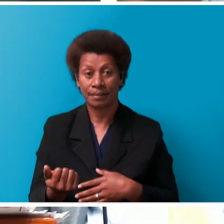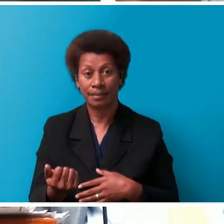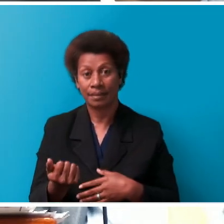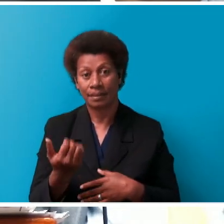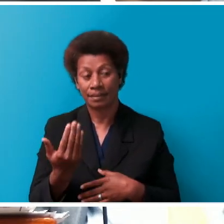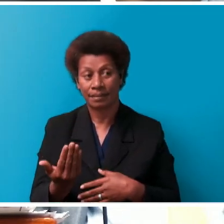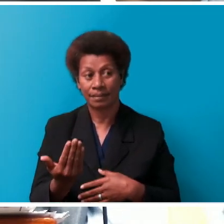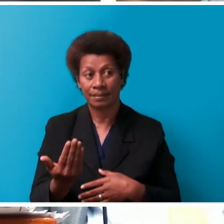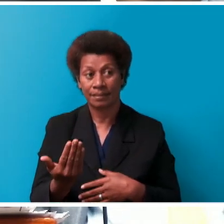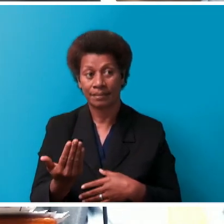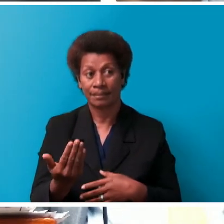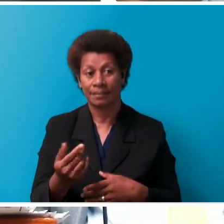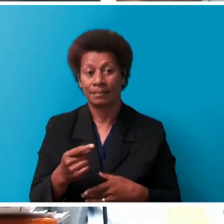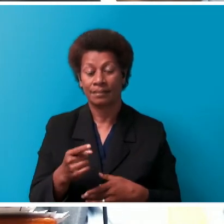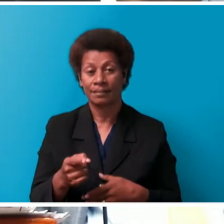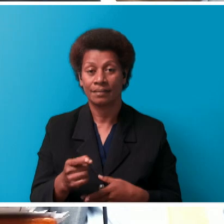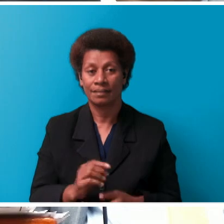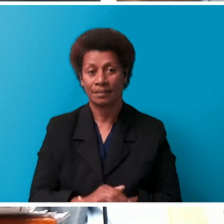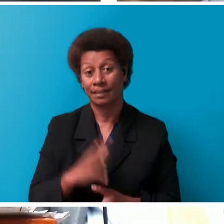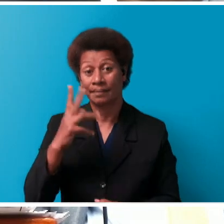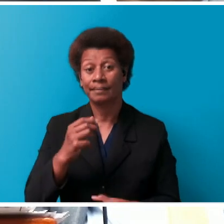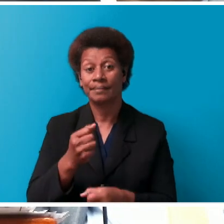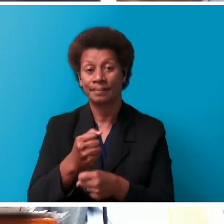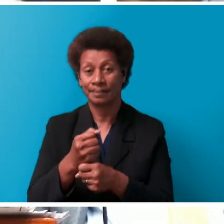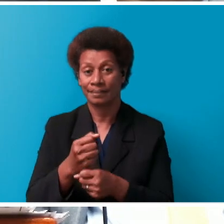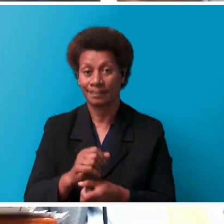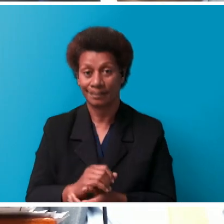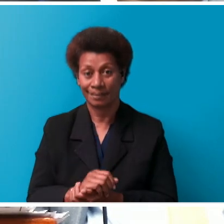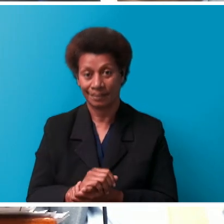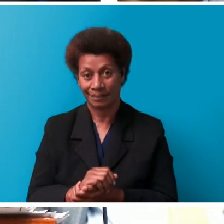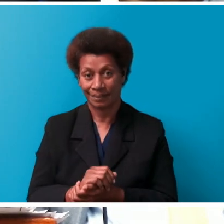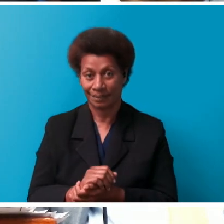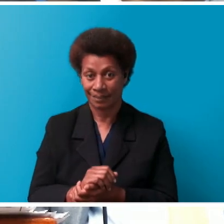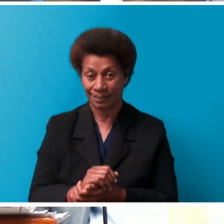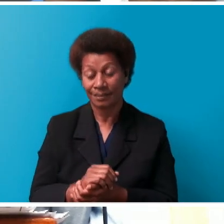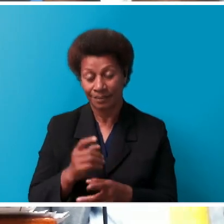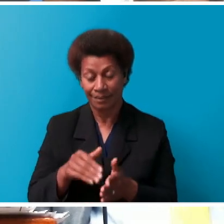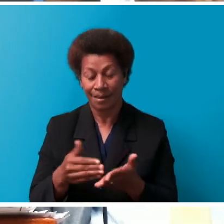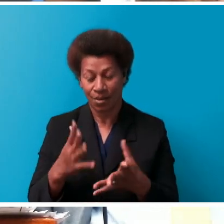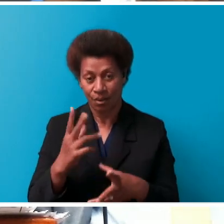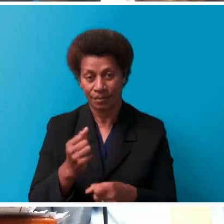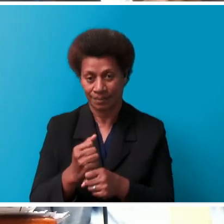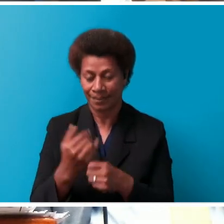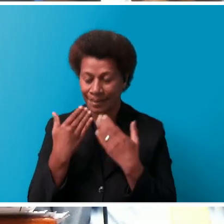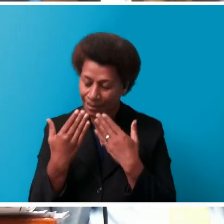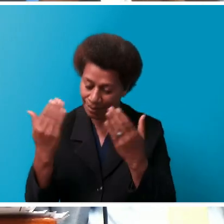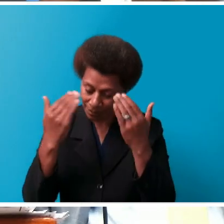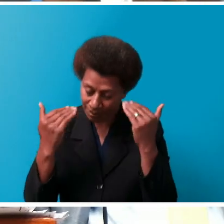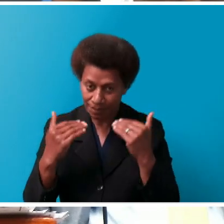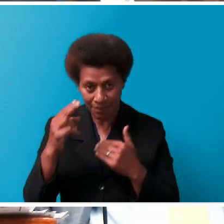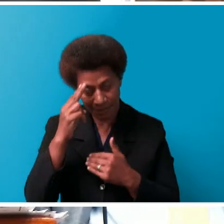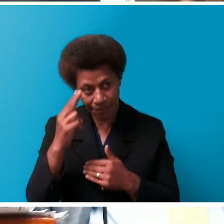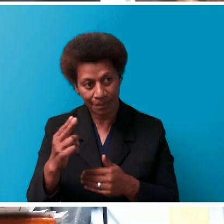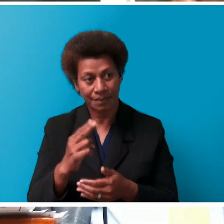Finalizing this by the middle of this year. In conclusion, so I thank you, Mr. Speaker, sir, for this opportunity, and